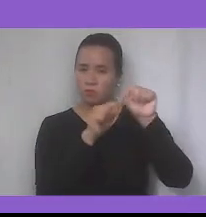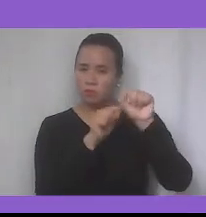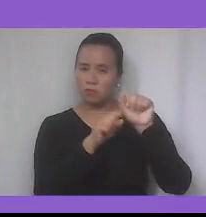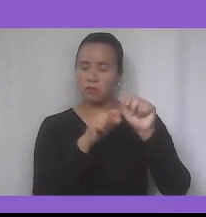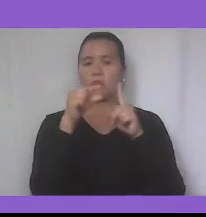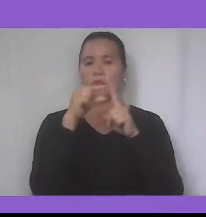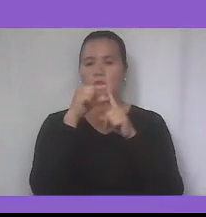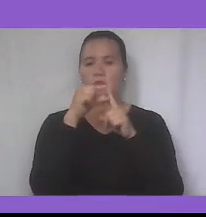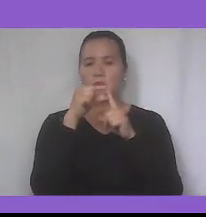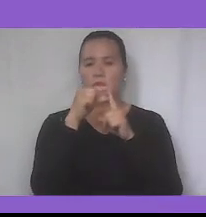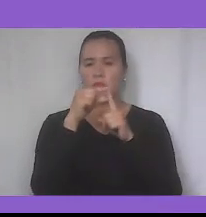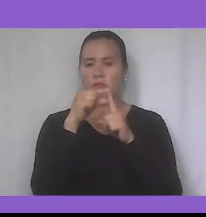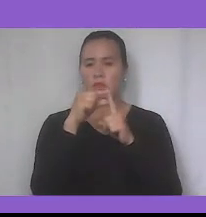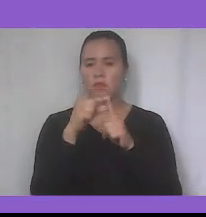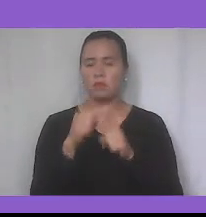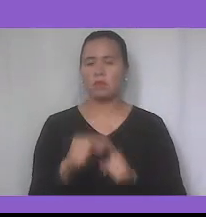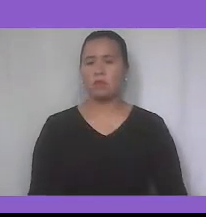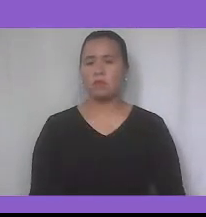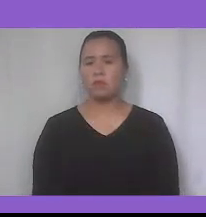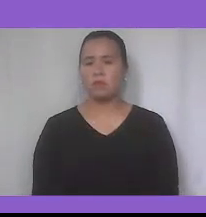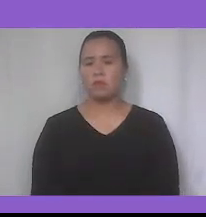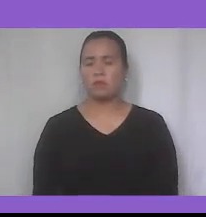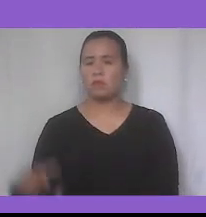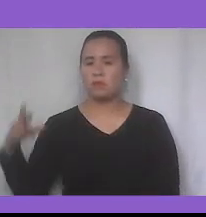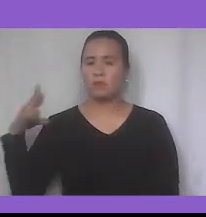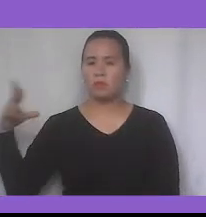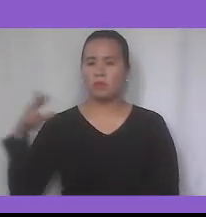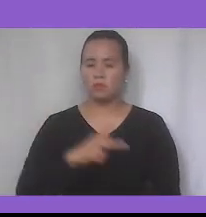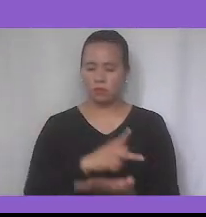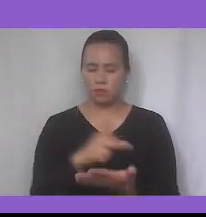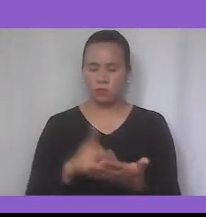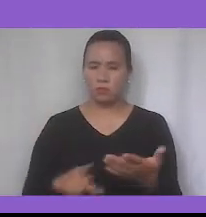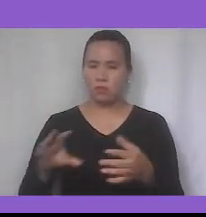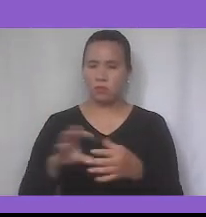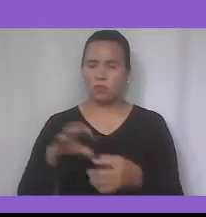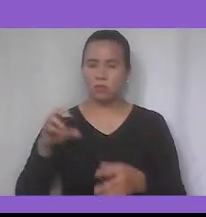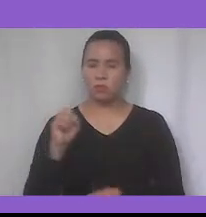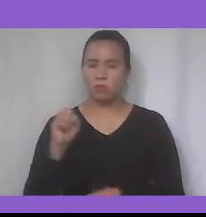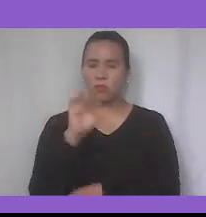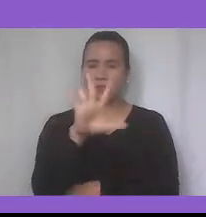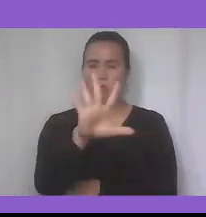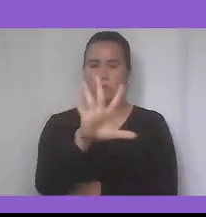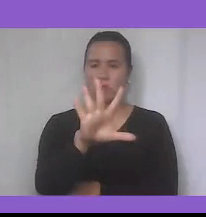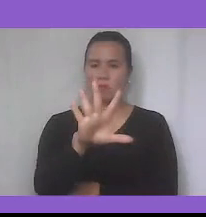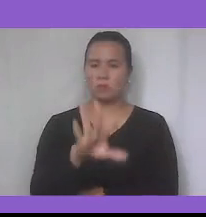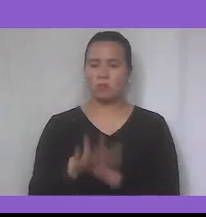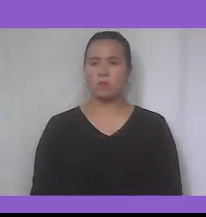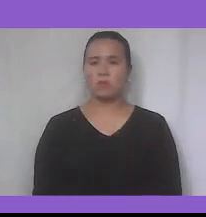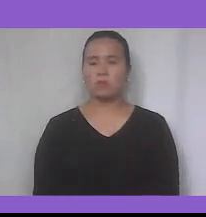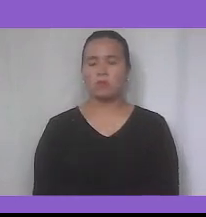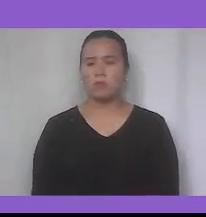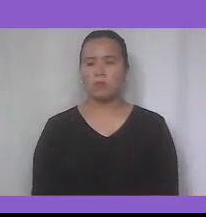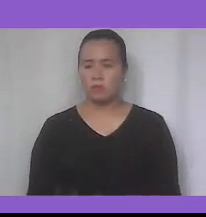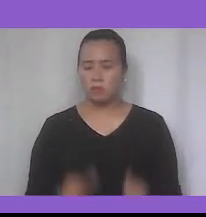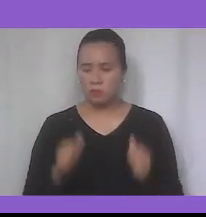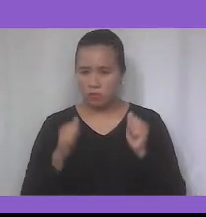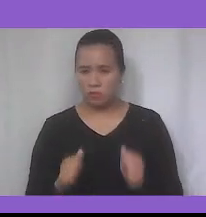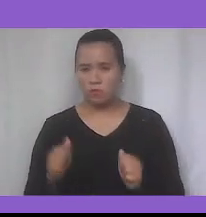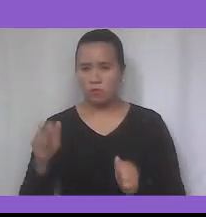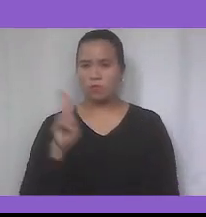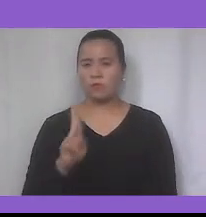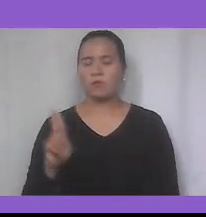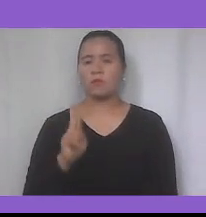approximately. So nagsasuggest siya ng words. And with that, on the right part of our screen, makikita natin yung